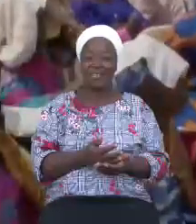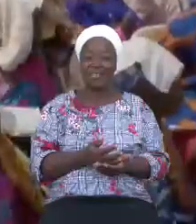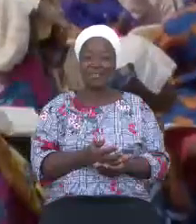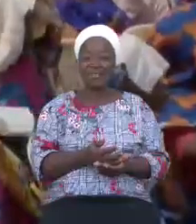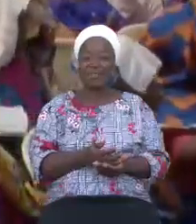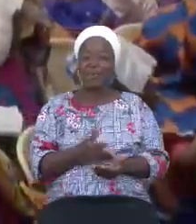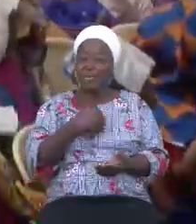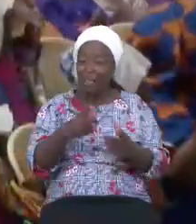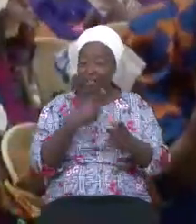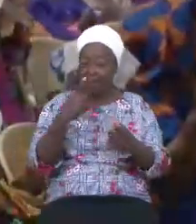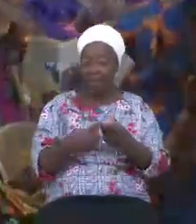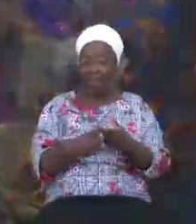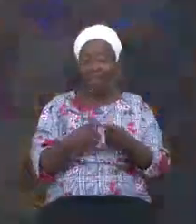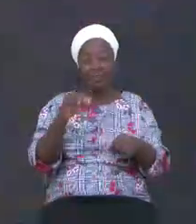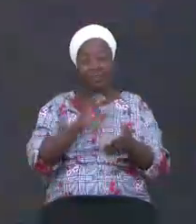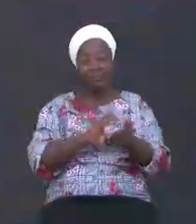And then